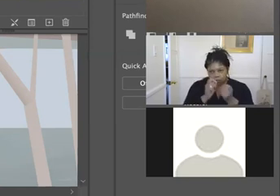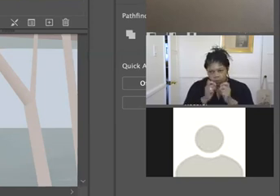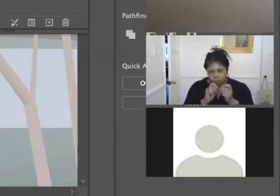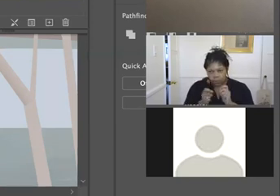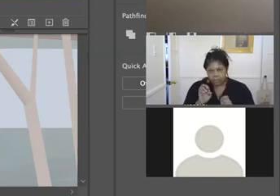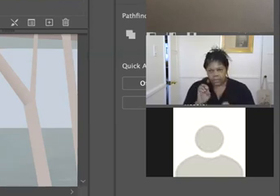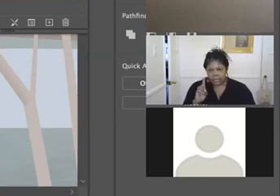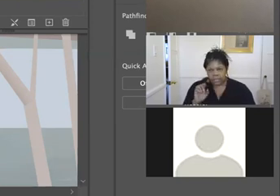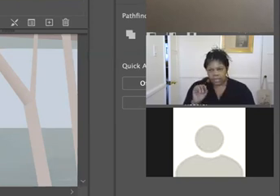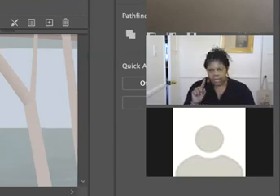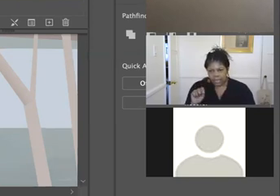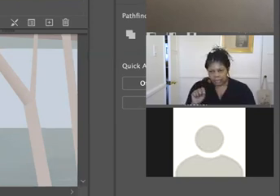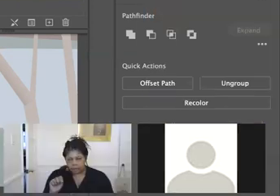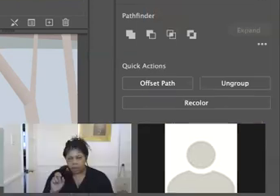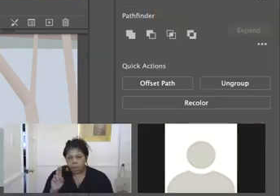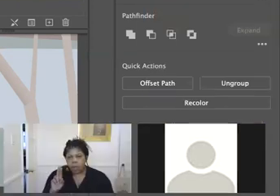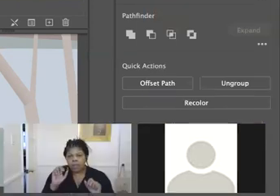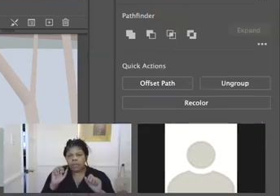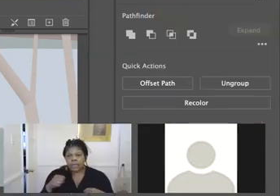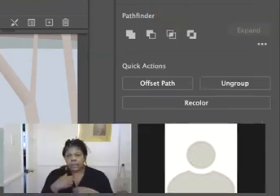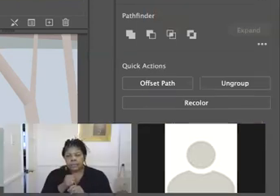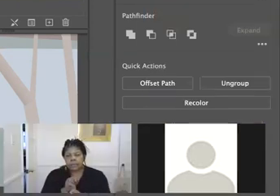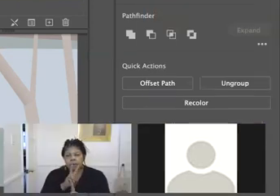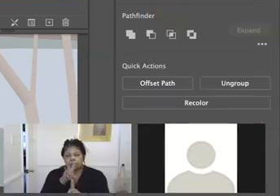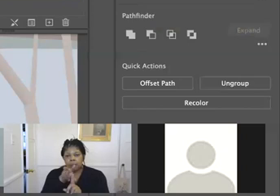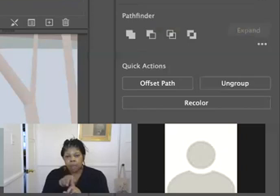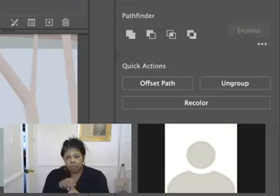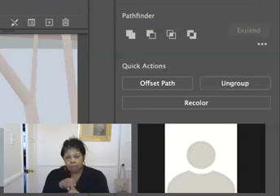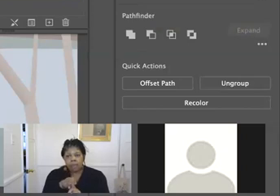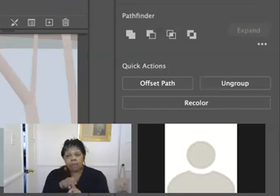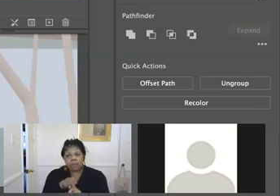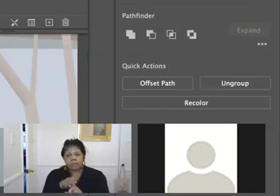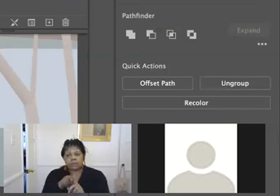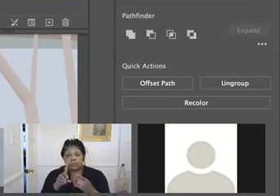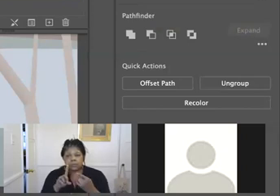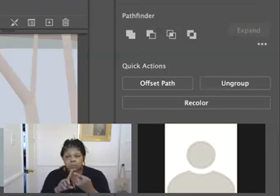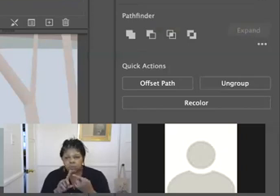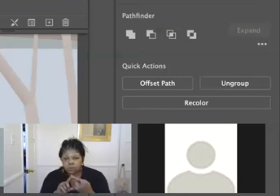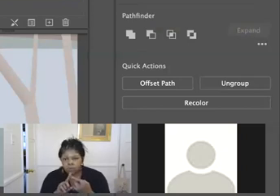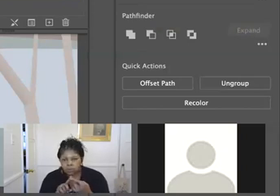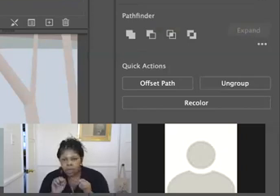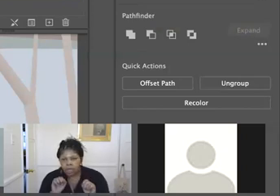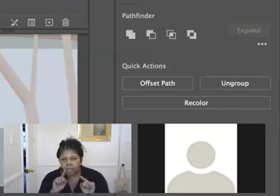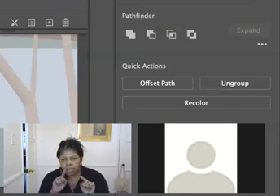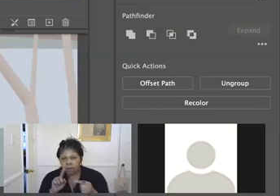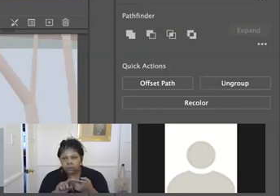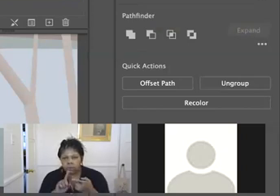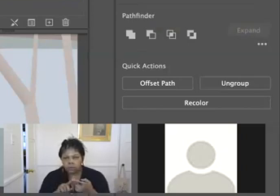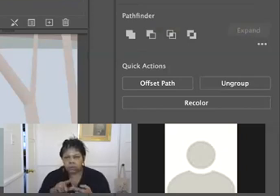Or I can also, with it applied, I can go to the properties